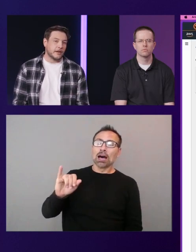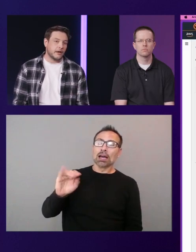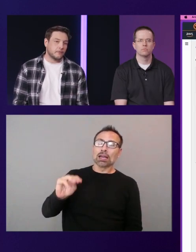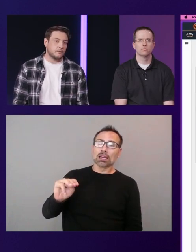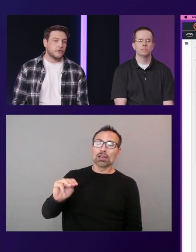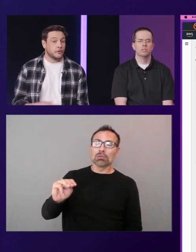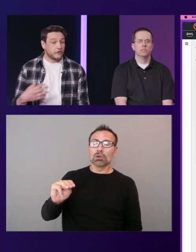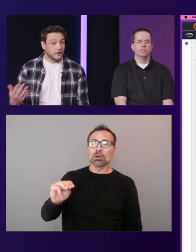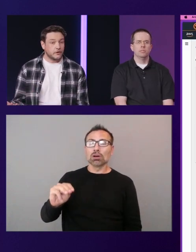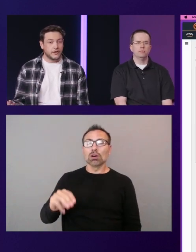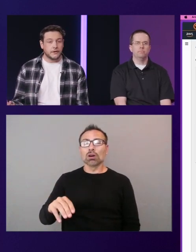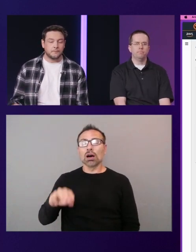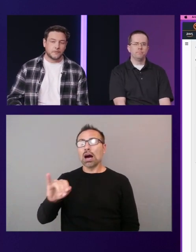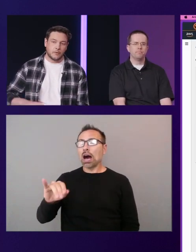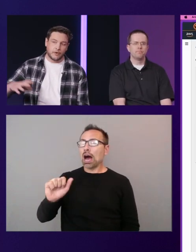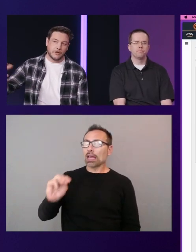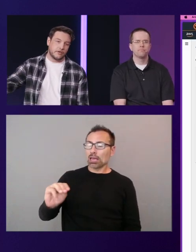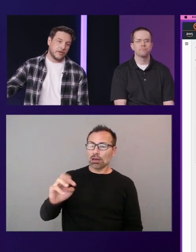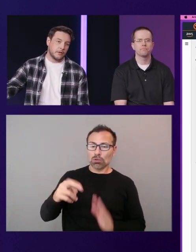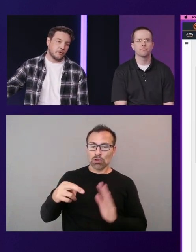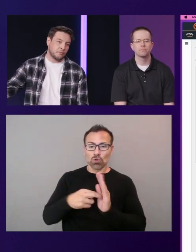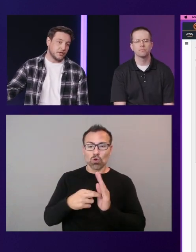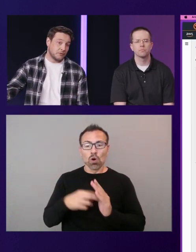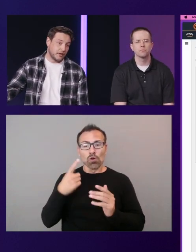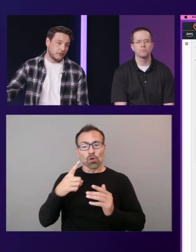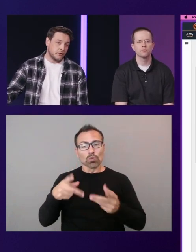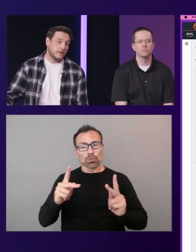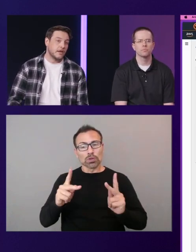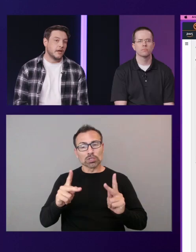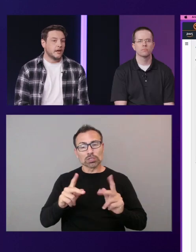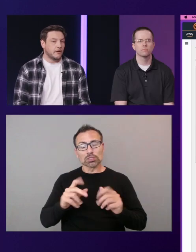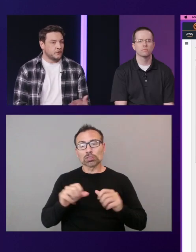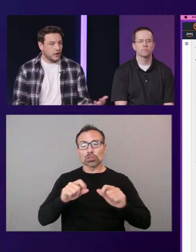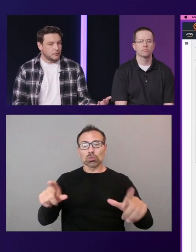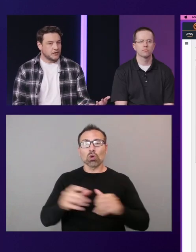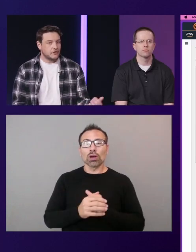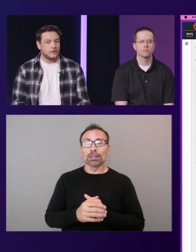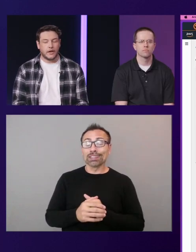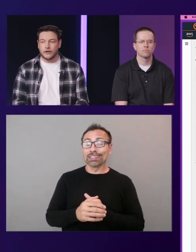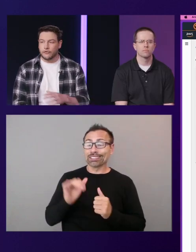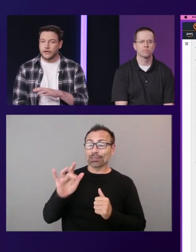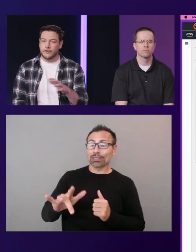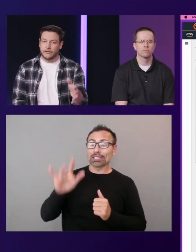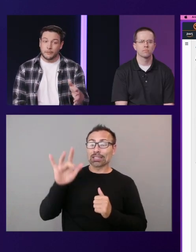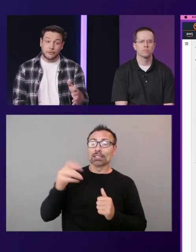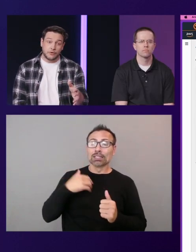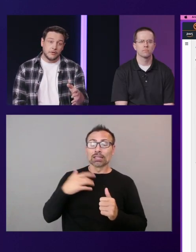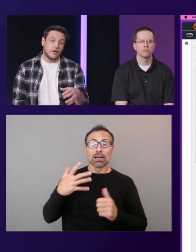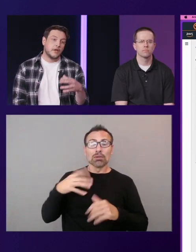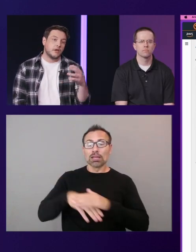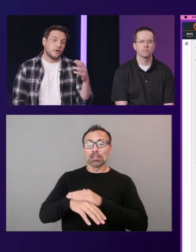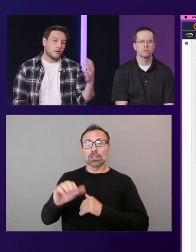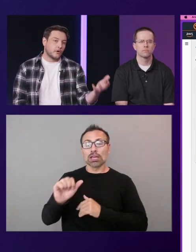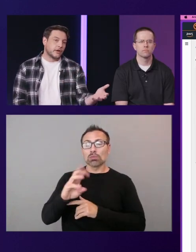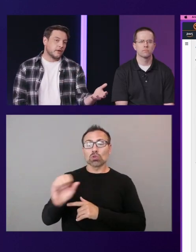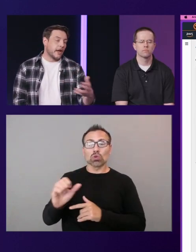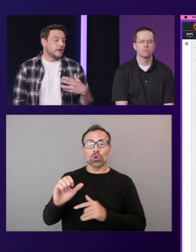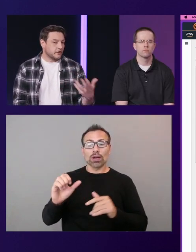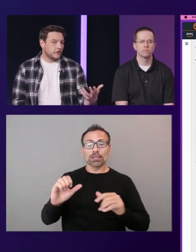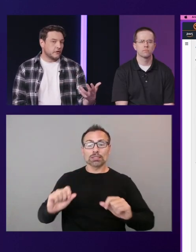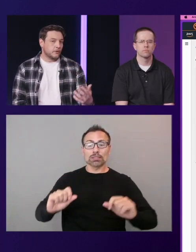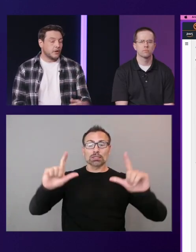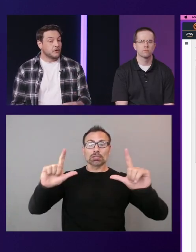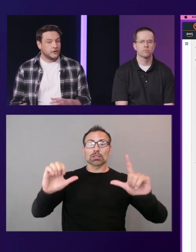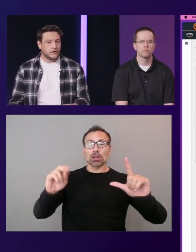into that account. So with a single click, I'm brought into the AWS Management Console. I have two options. I can create a developer role, or I can